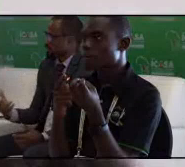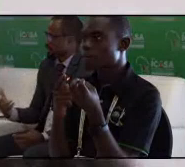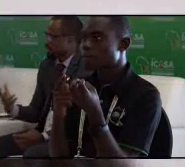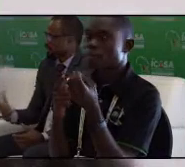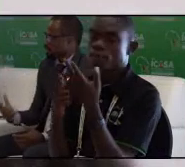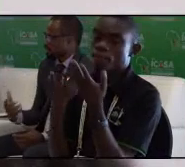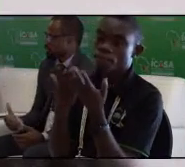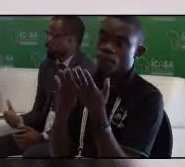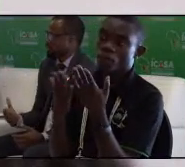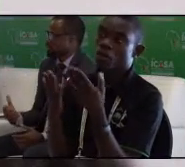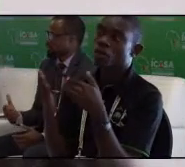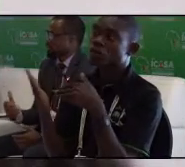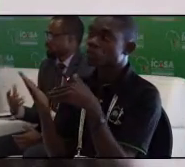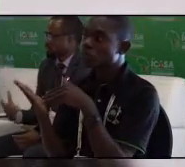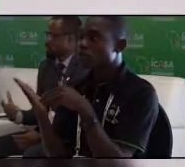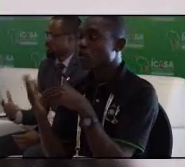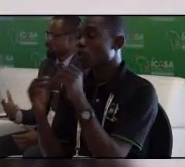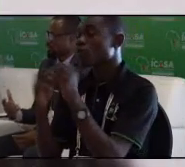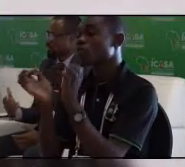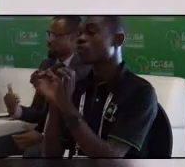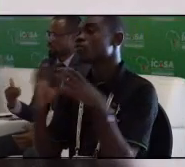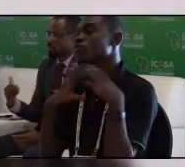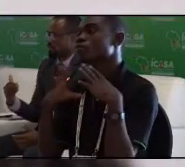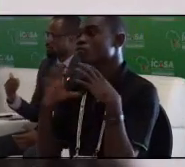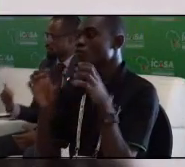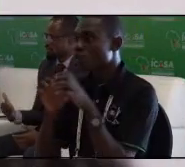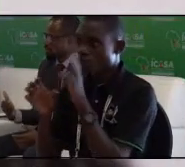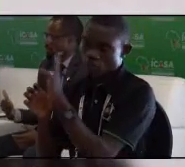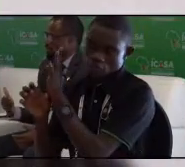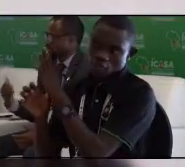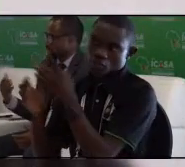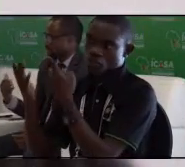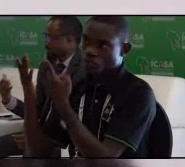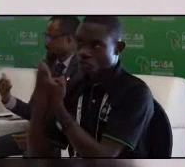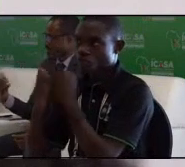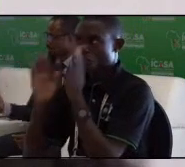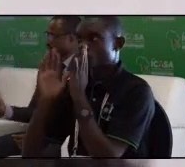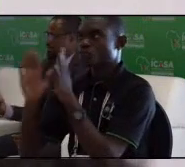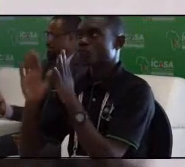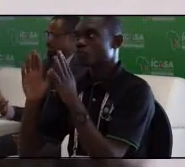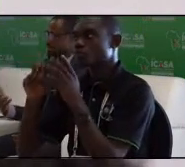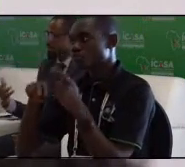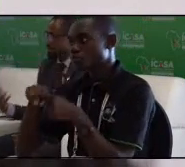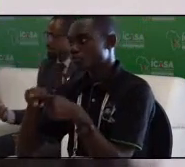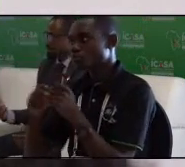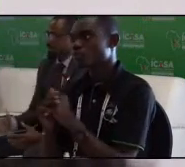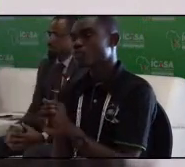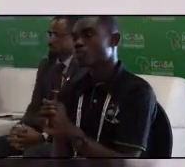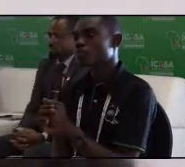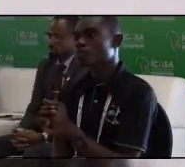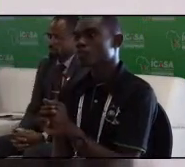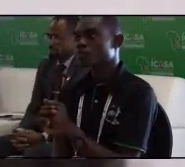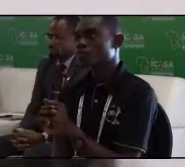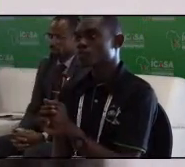the end users at the center of our planning. It's really important. We have meetings with the stakeholders that are the